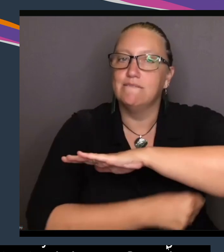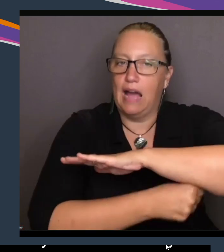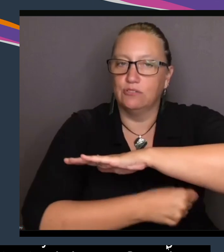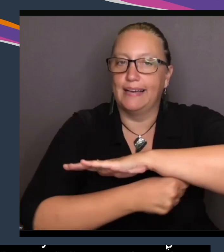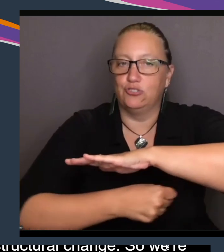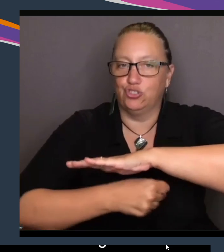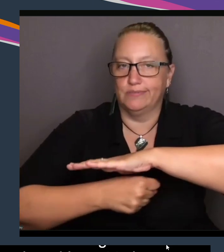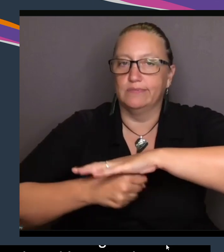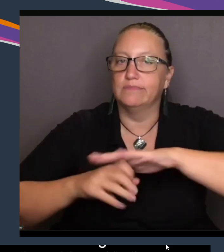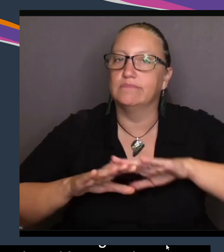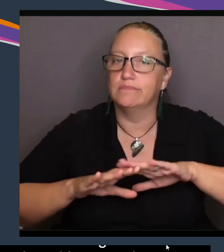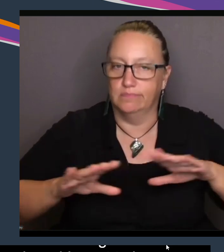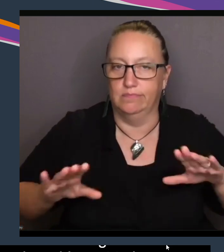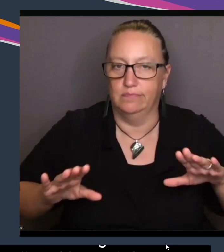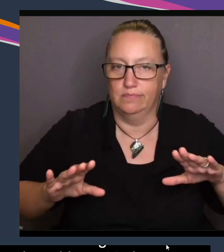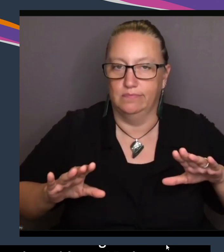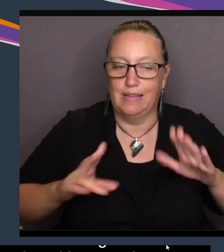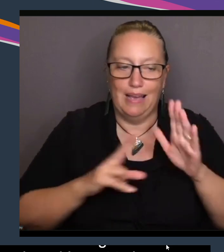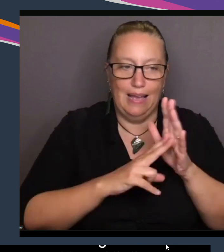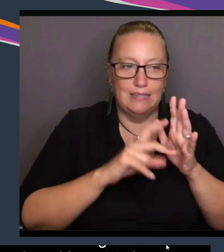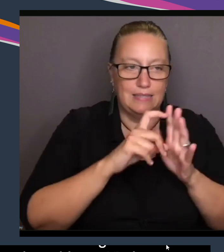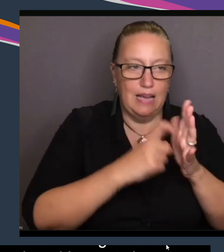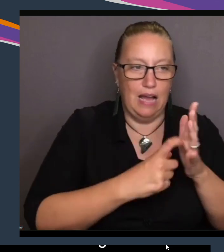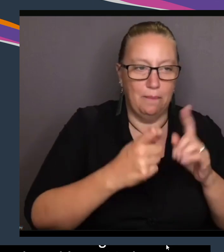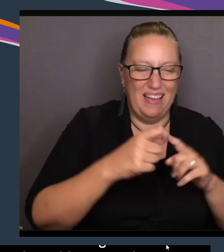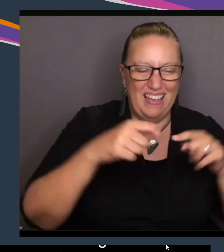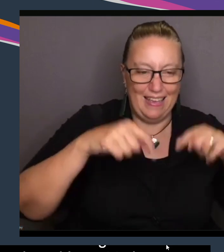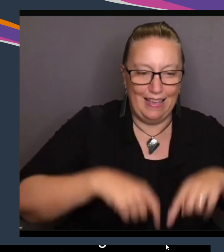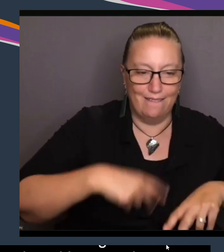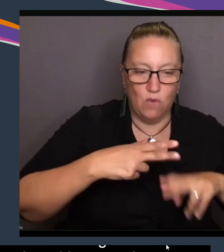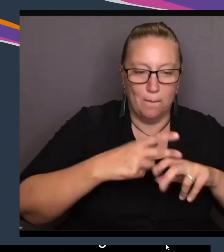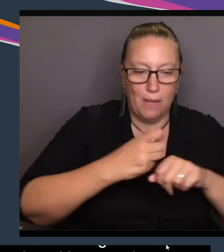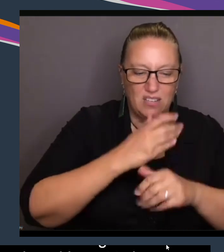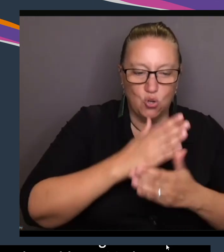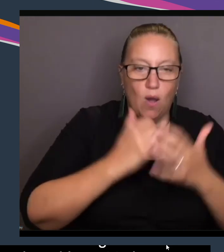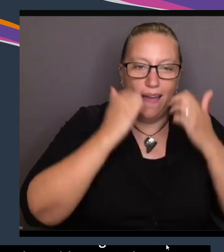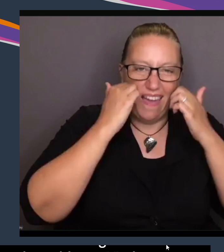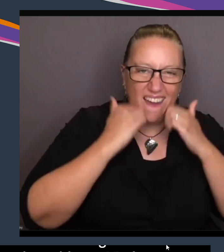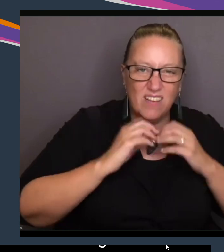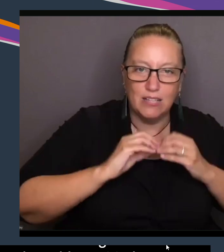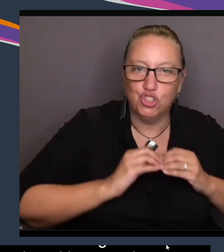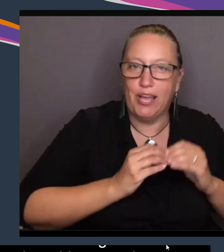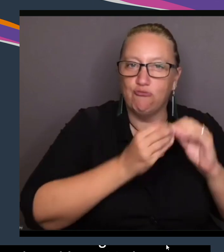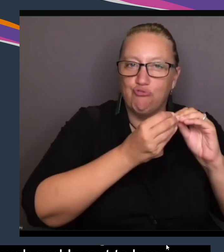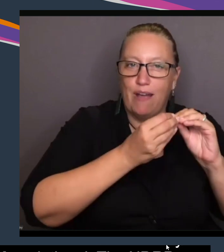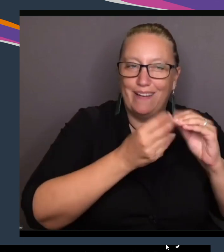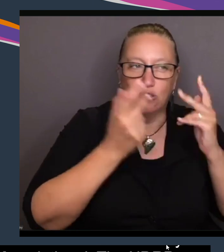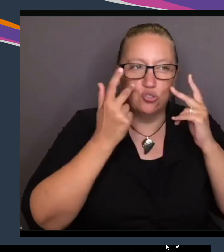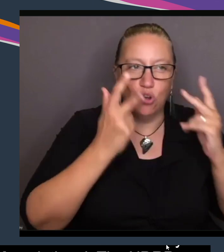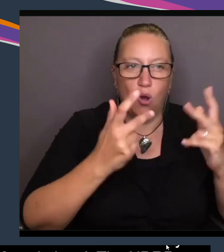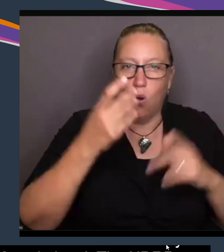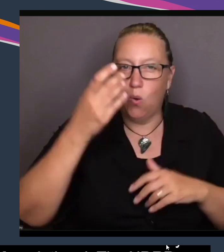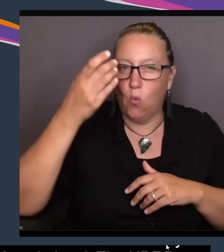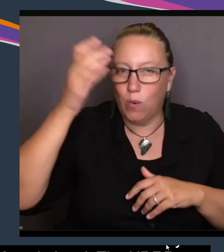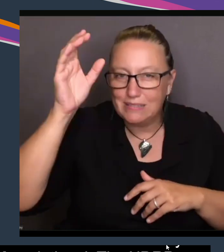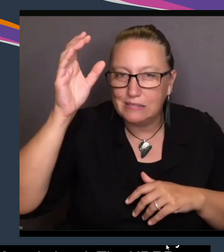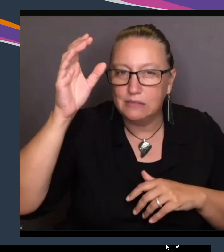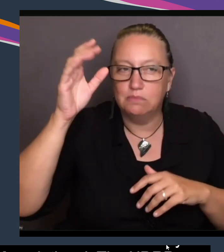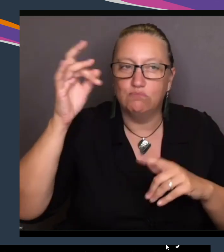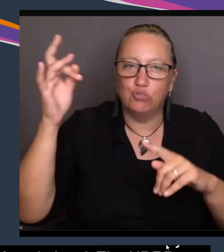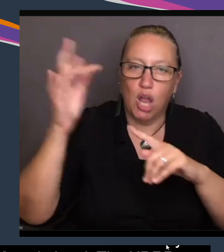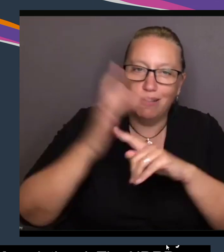when evidence is generated in this country, it reflects the wisdom, the priorities and leadership of people with